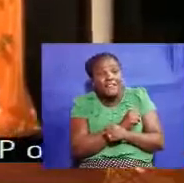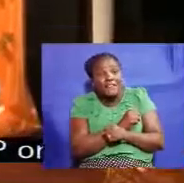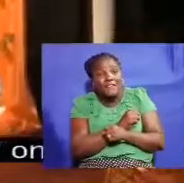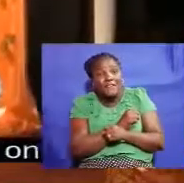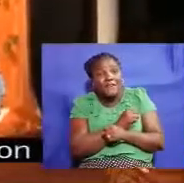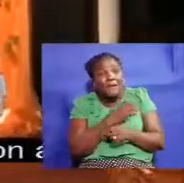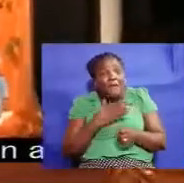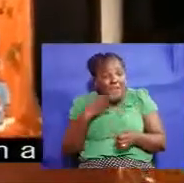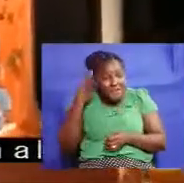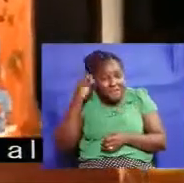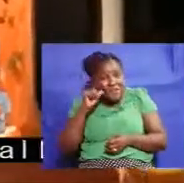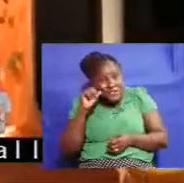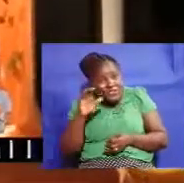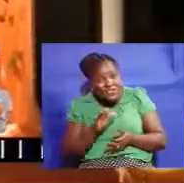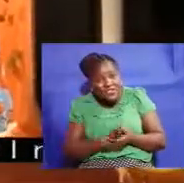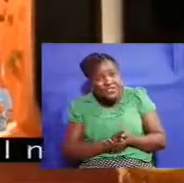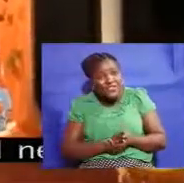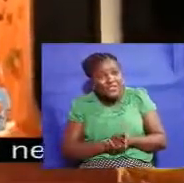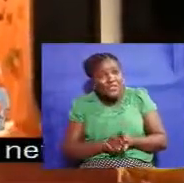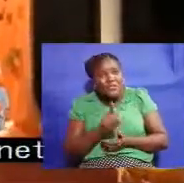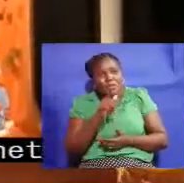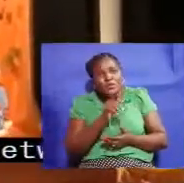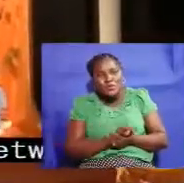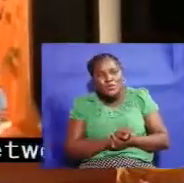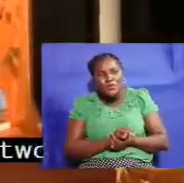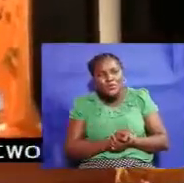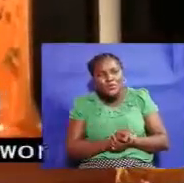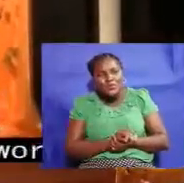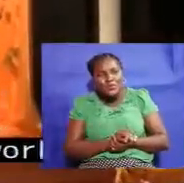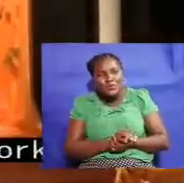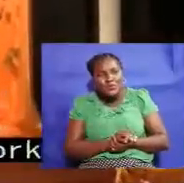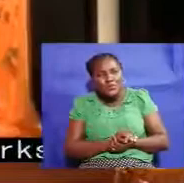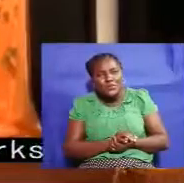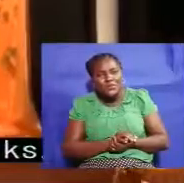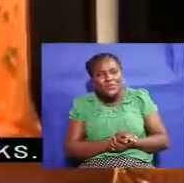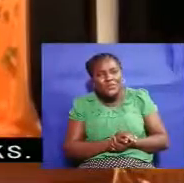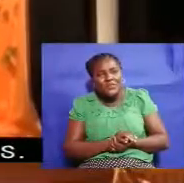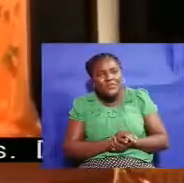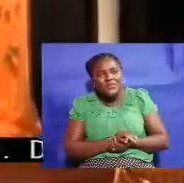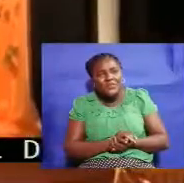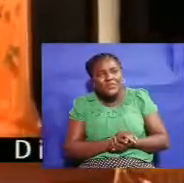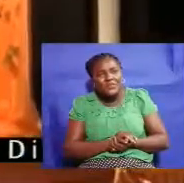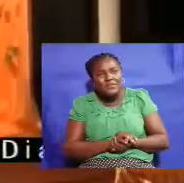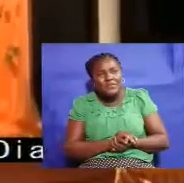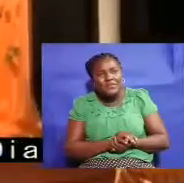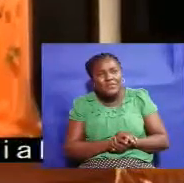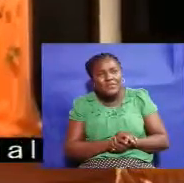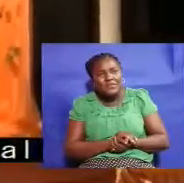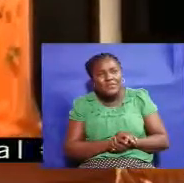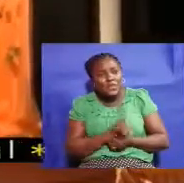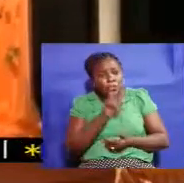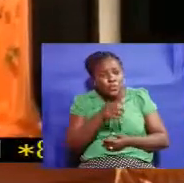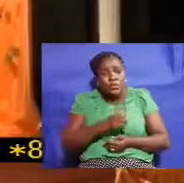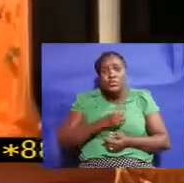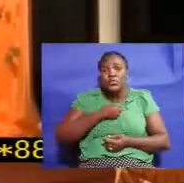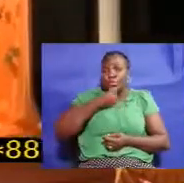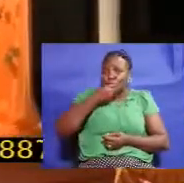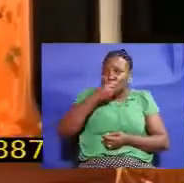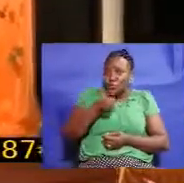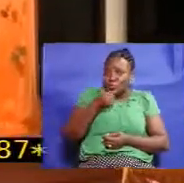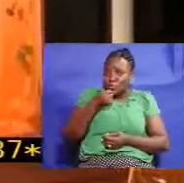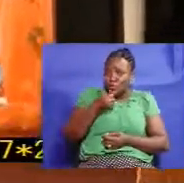Are you sure you know exactly what you are doing? Oh, come on. Look, I have everything under control. He that